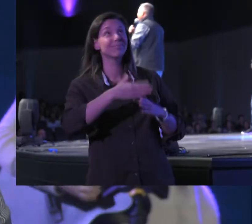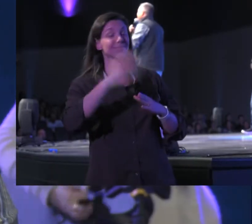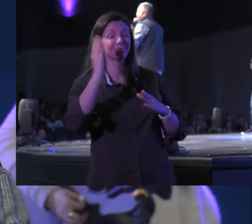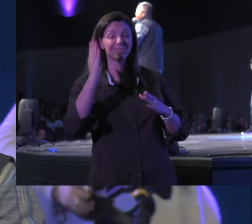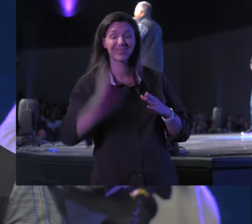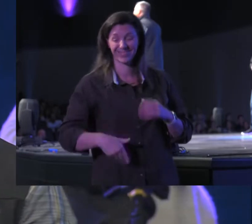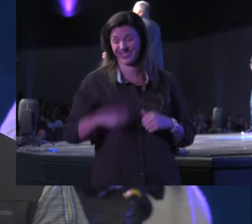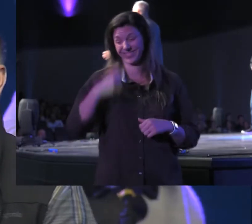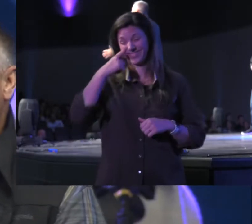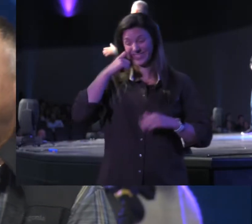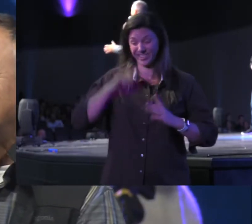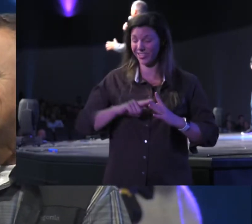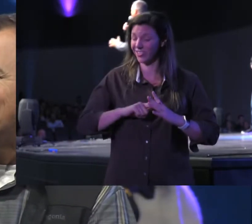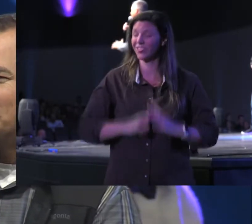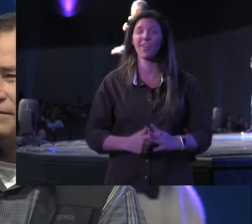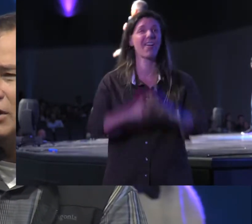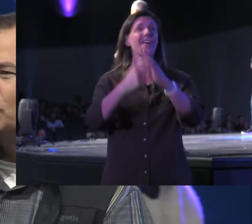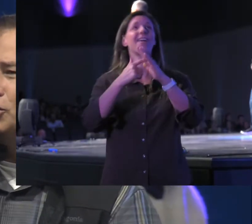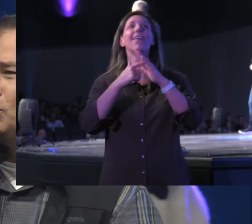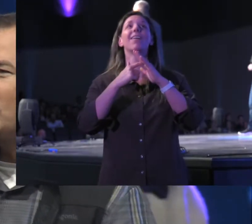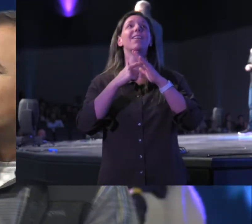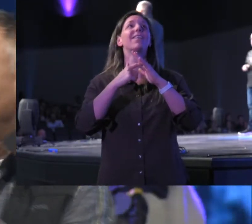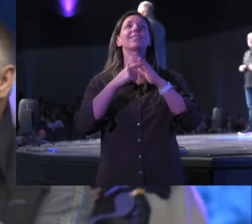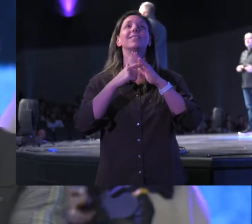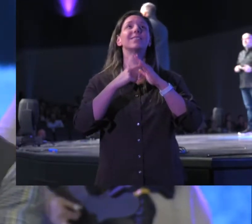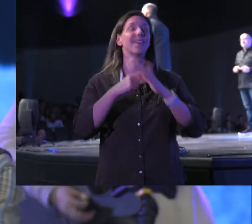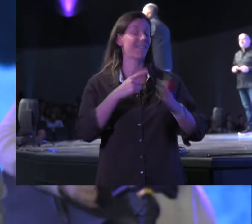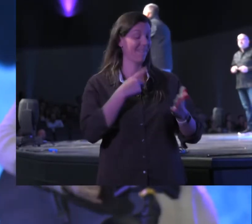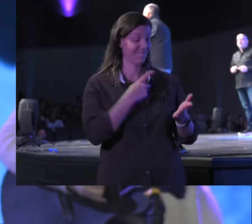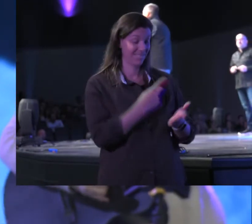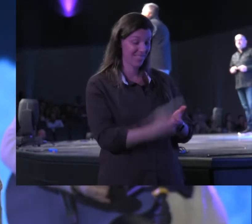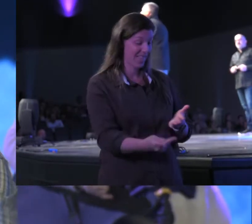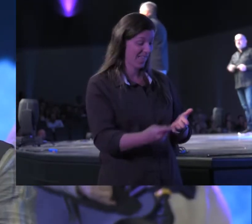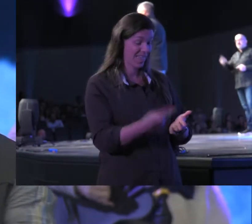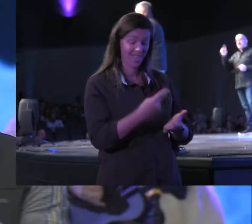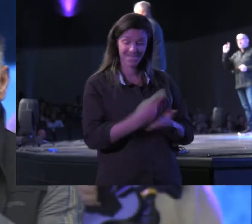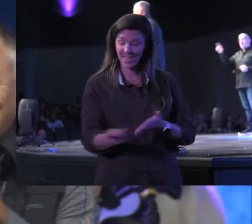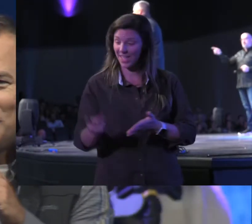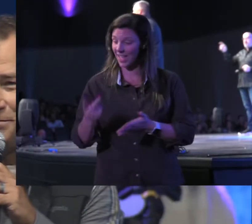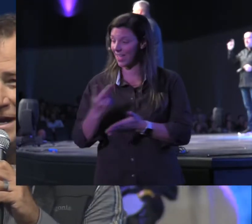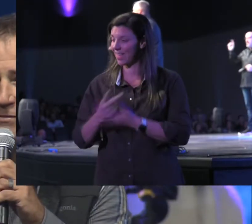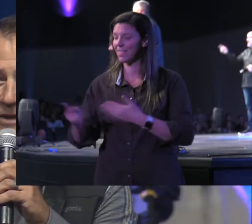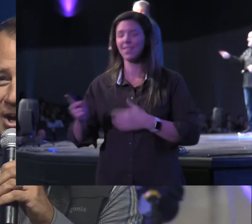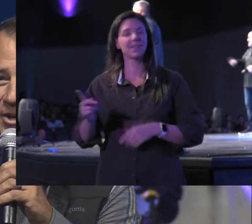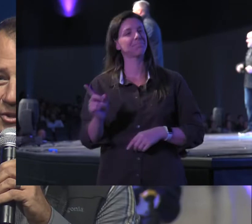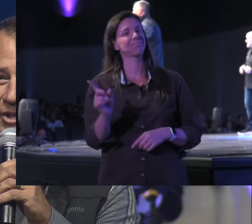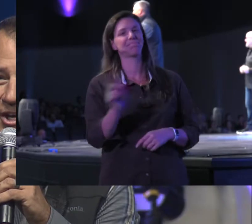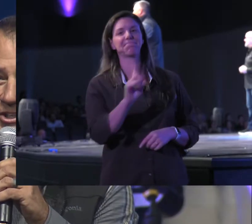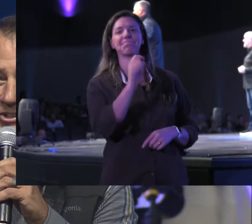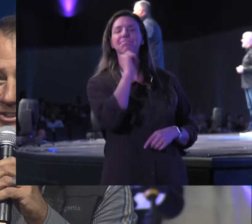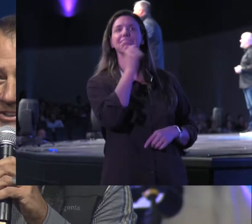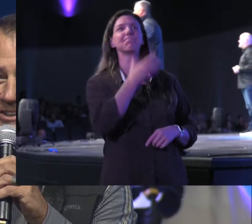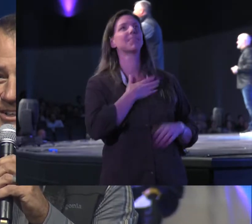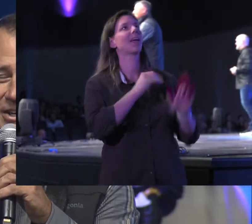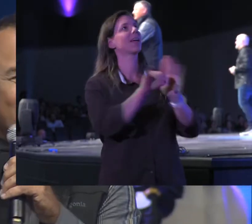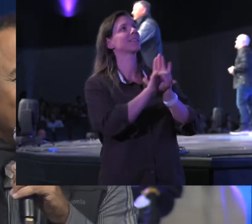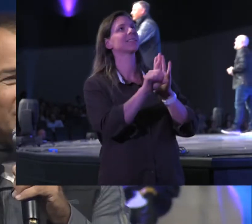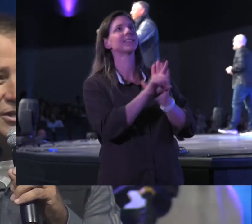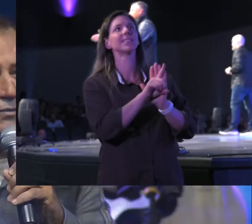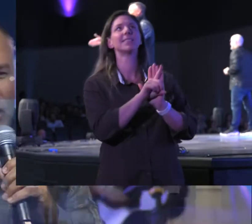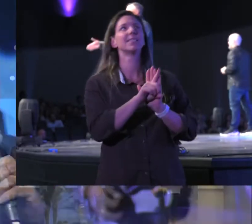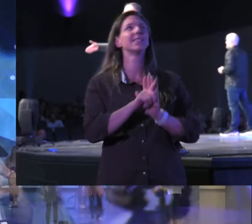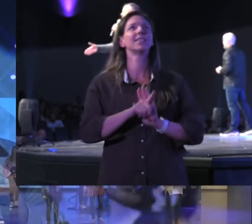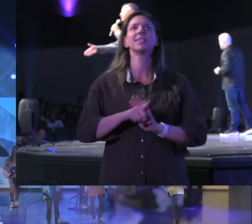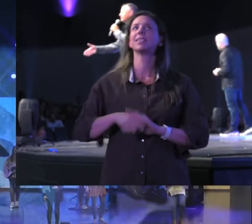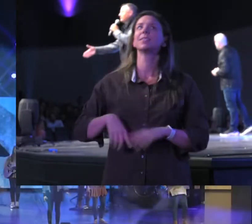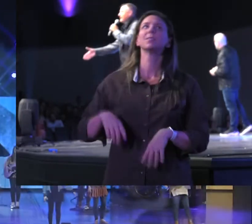just begun. Failure won't define me, cause that's what my father does.